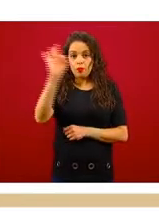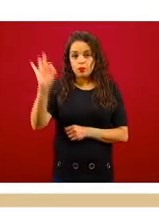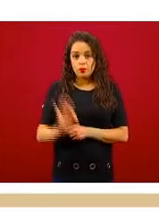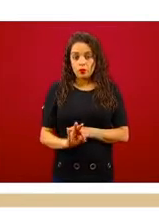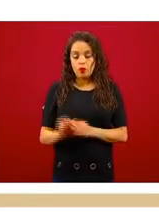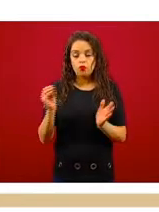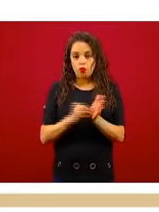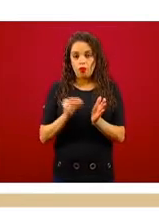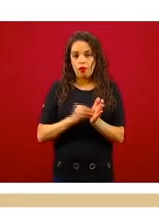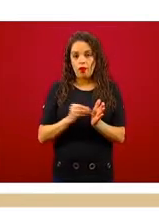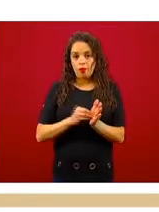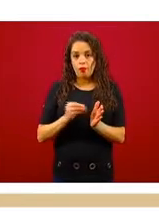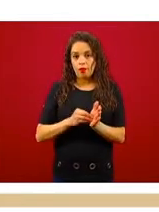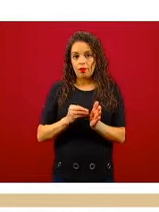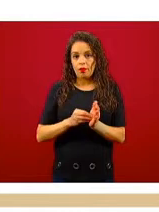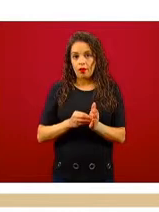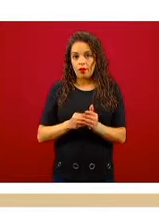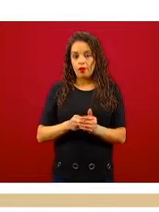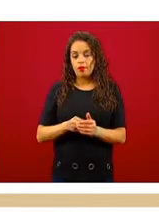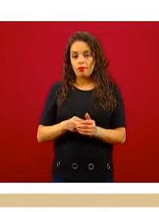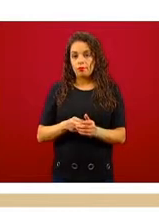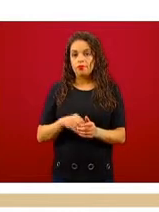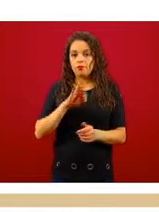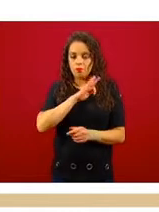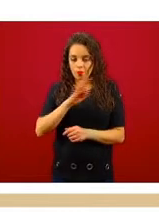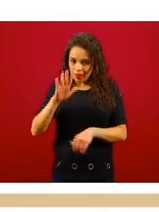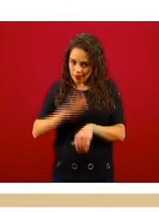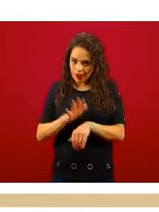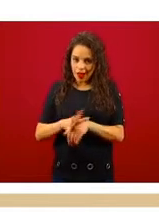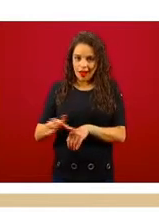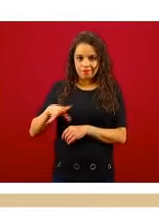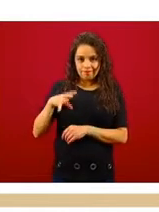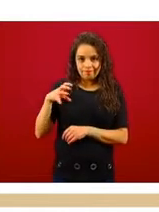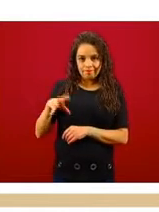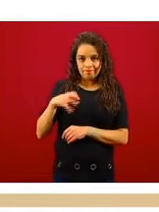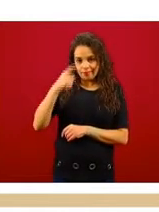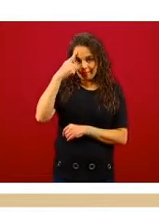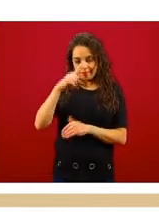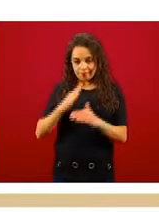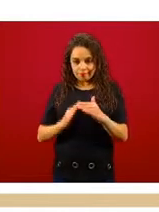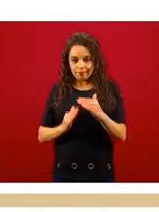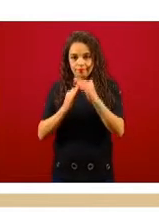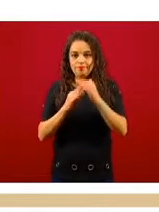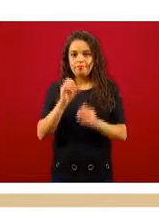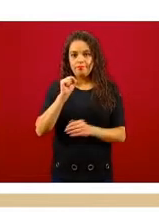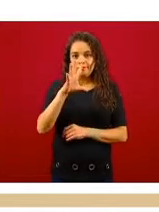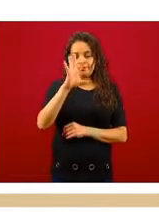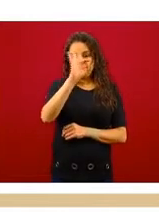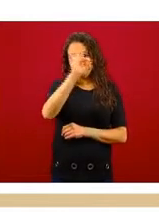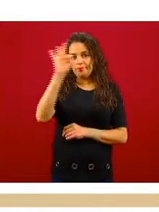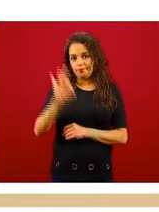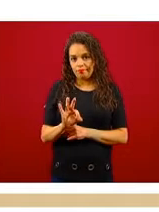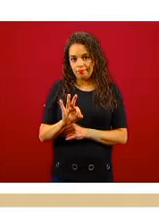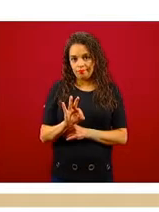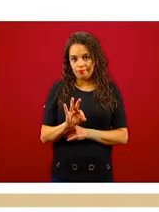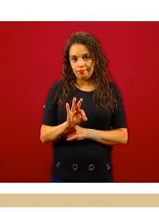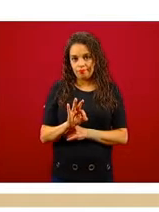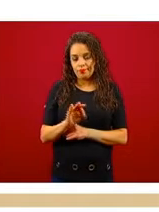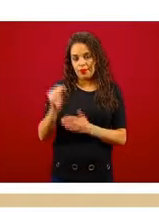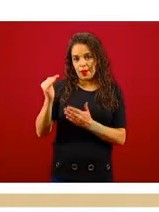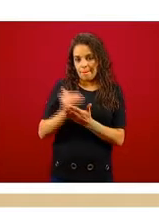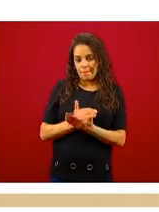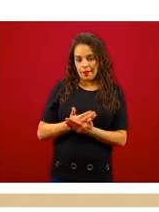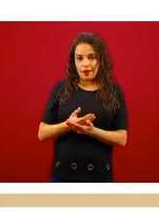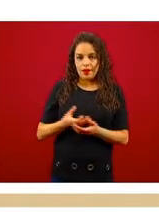50%, todavía 65%, and pudieran estar Tamaulipas haciendo is un around esfuerzo mayor para 50%, llegar so al they could still 65% be de descenso. doing La siguiente, better por favor. to get to the